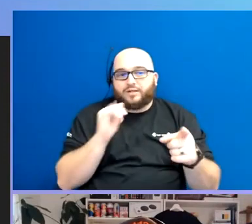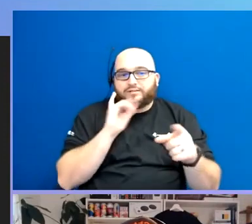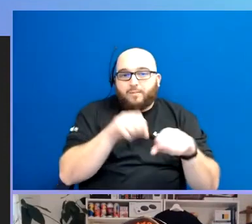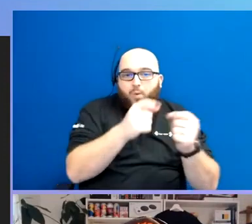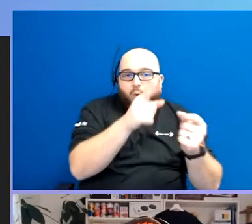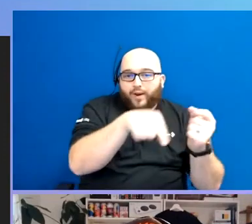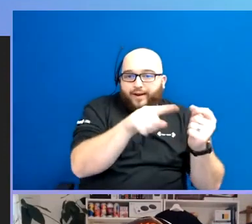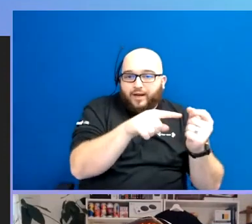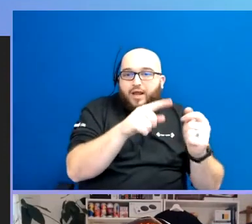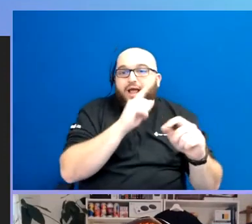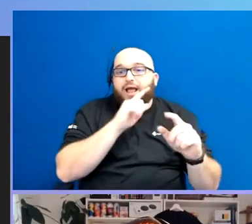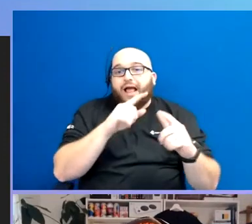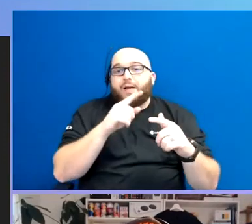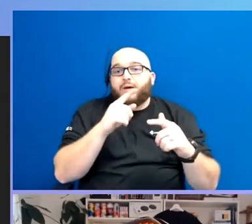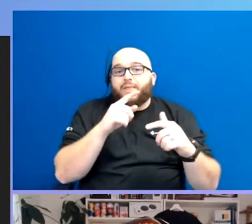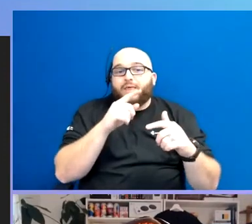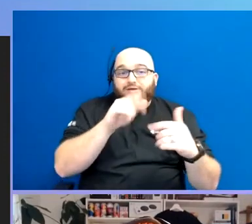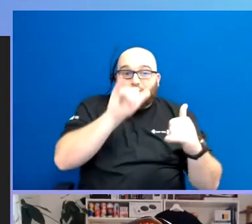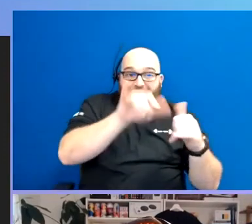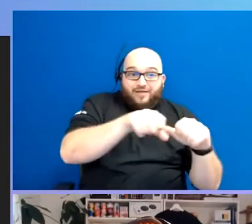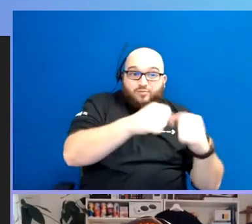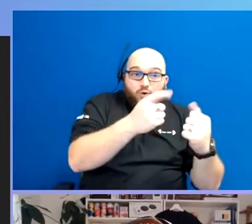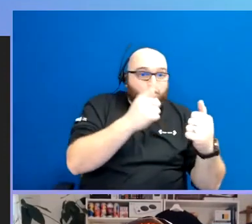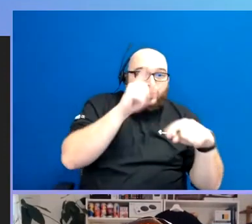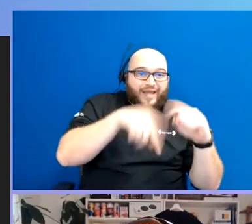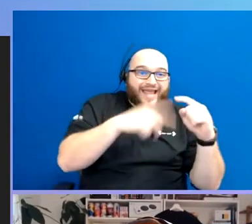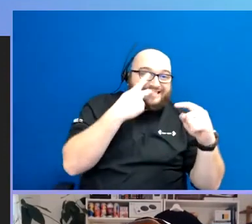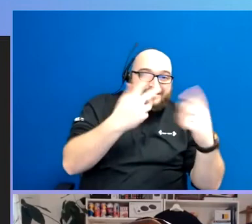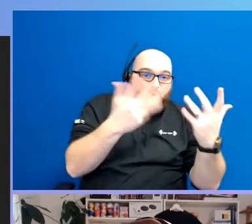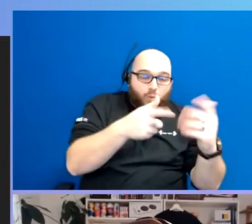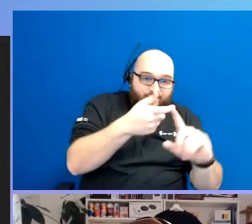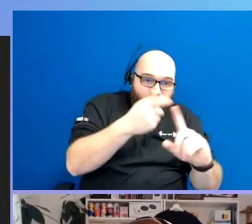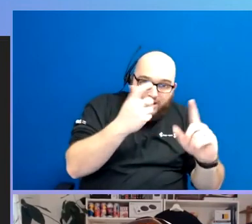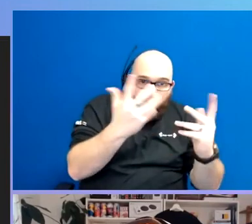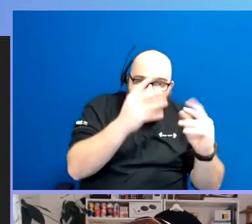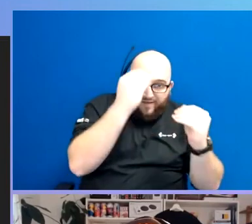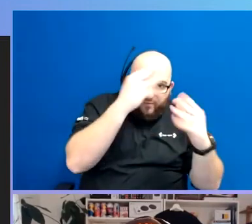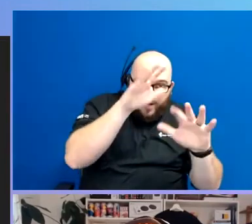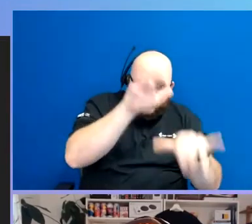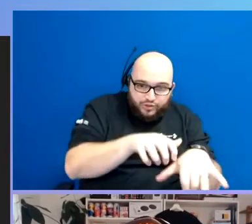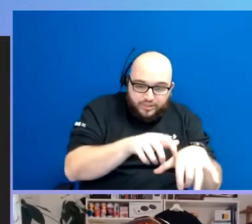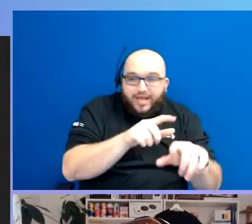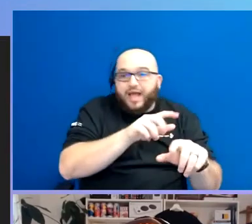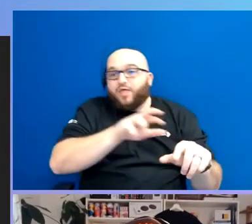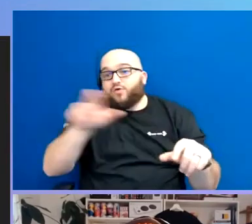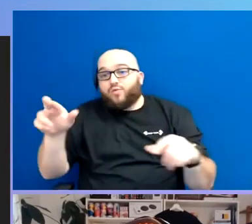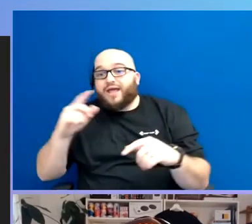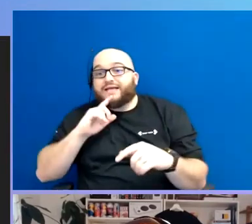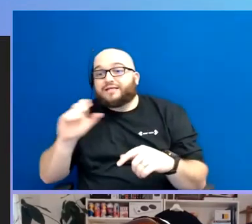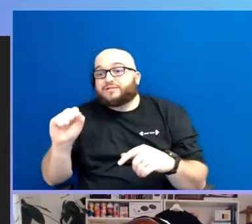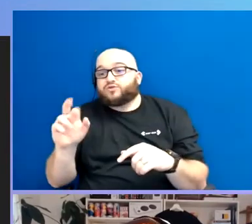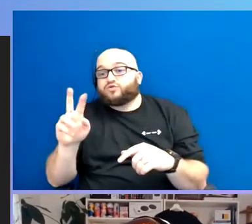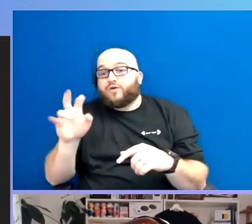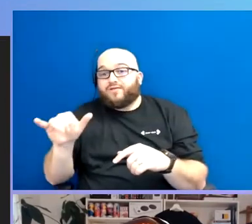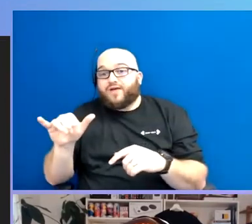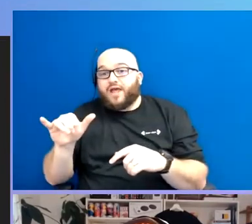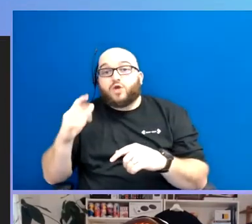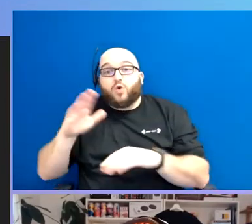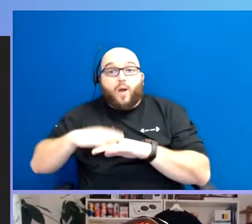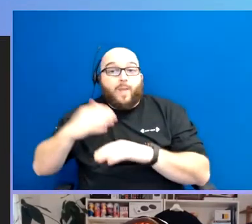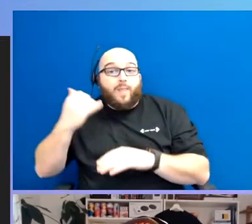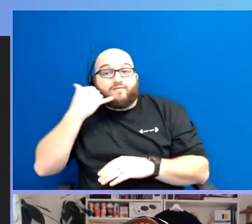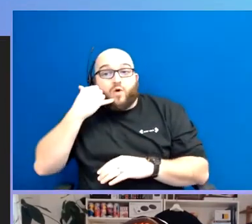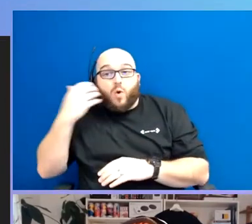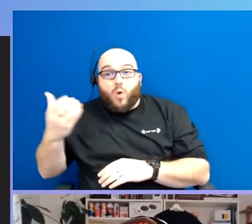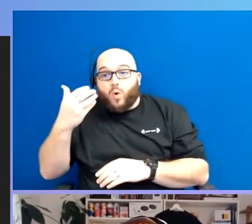In the right-hand side, there's an email for a survey, which the button in mobile, it